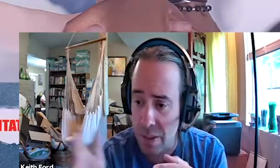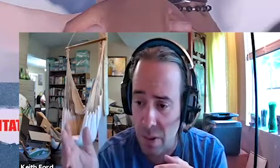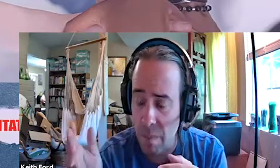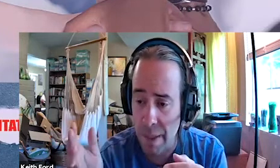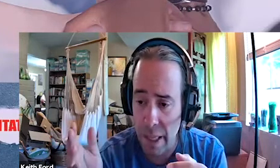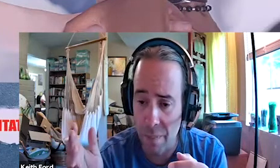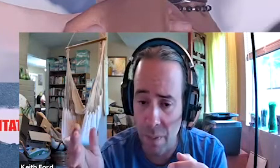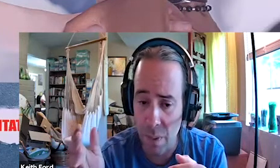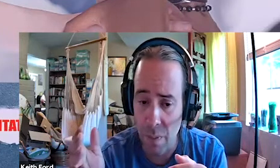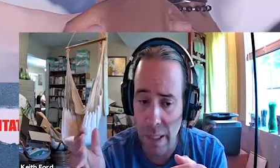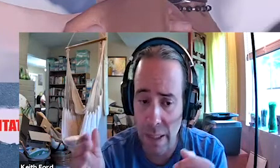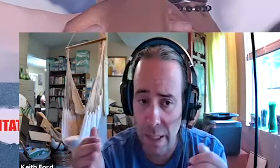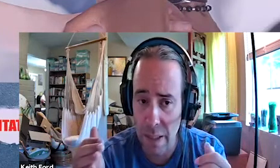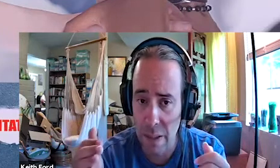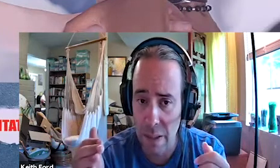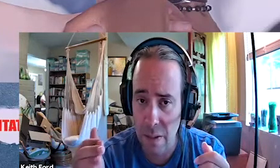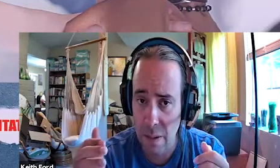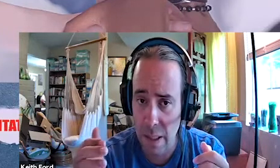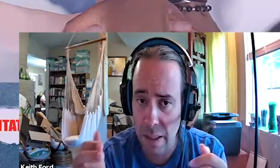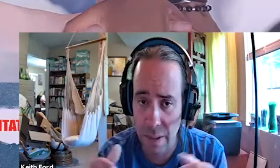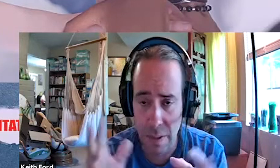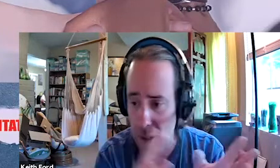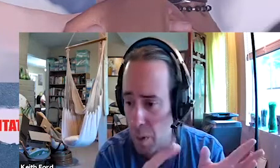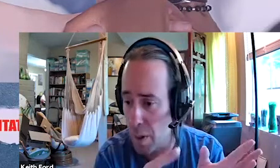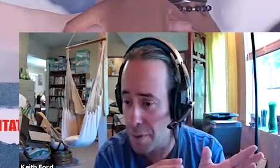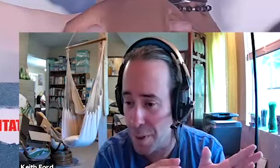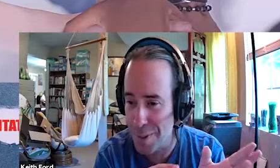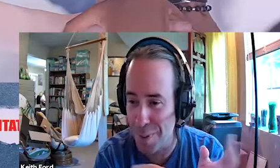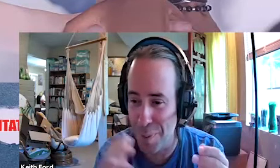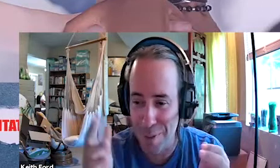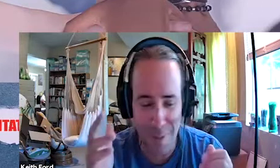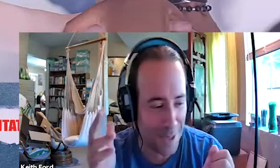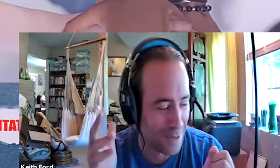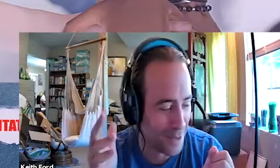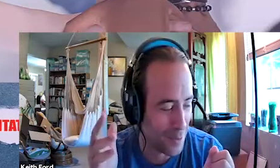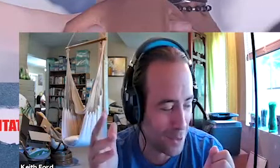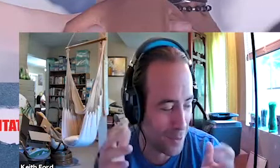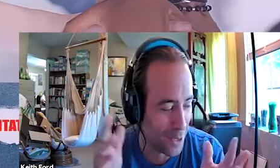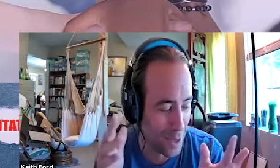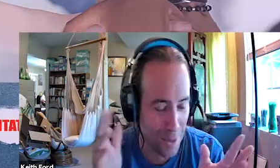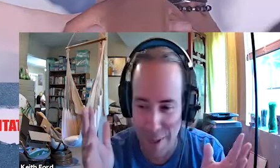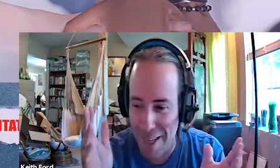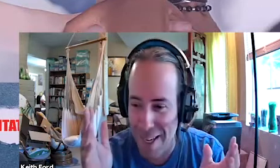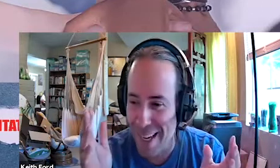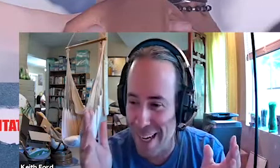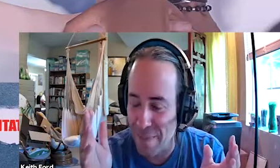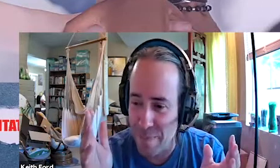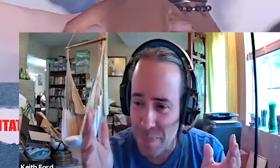through this semester. We recognize, and I'm going off script, so people might hopefully not freak out, but